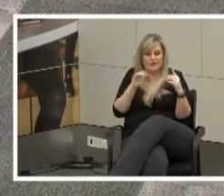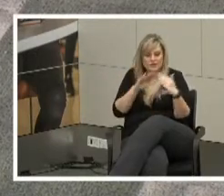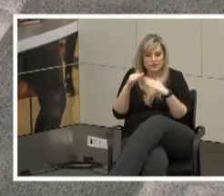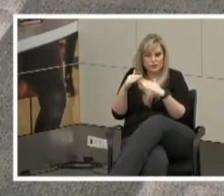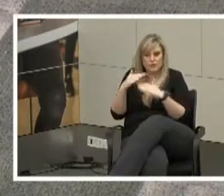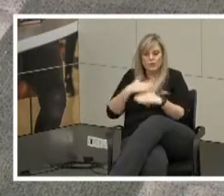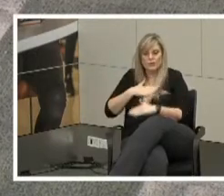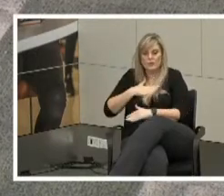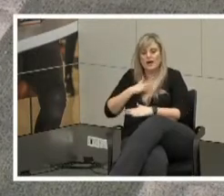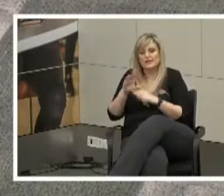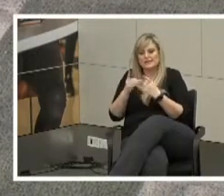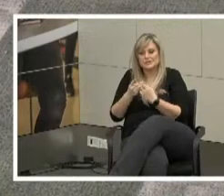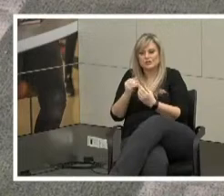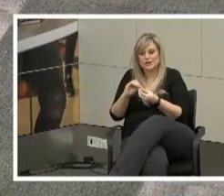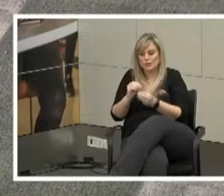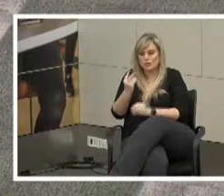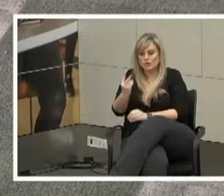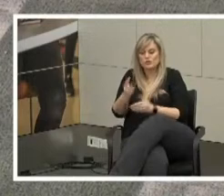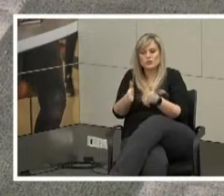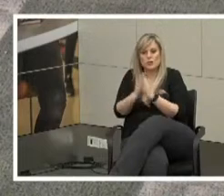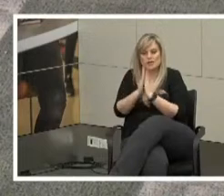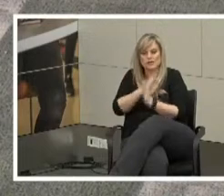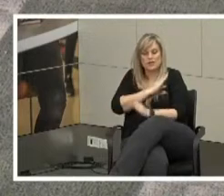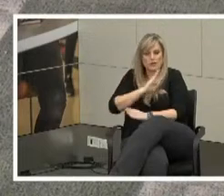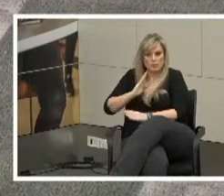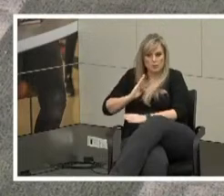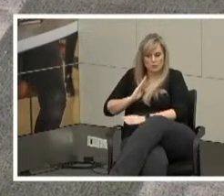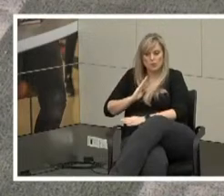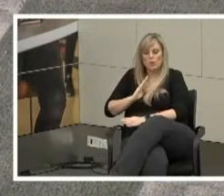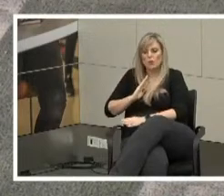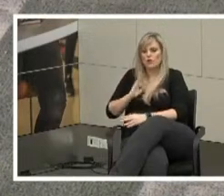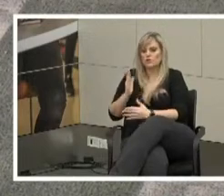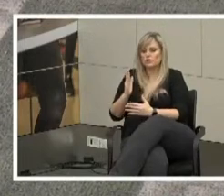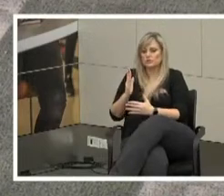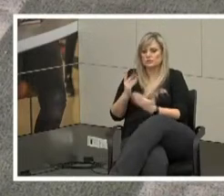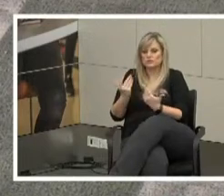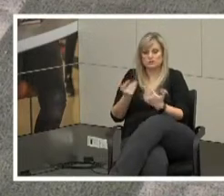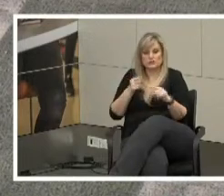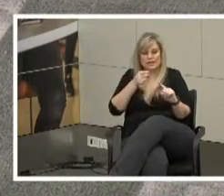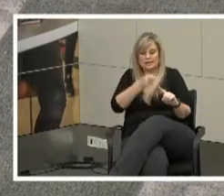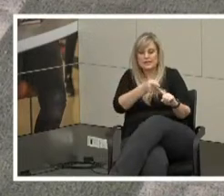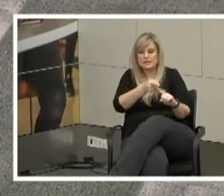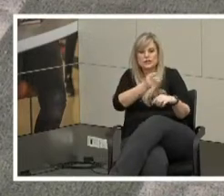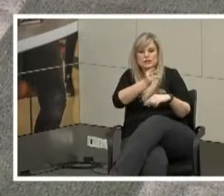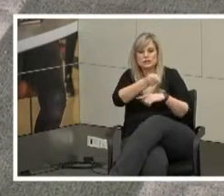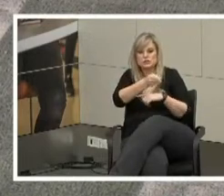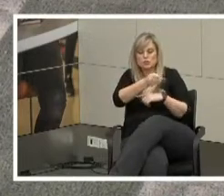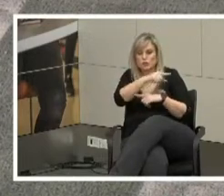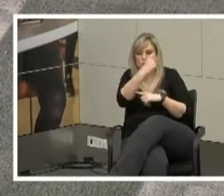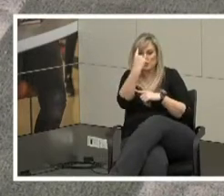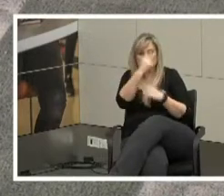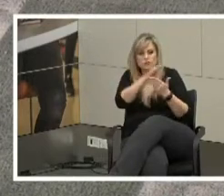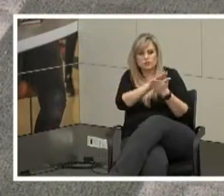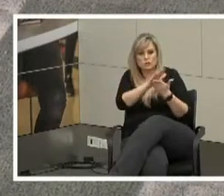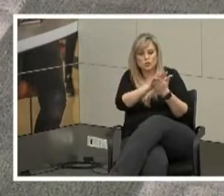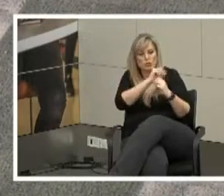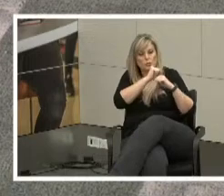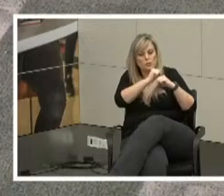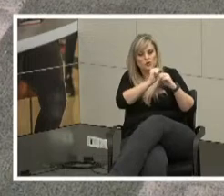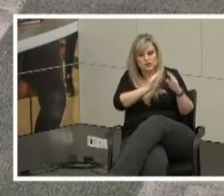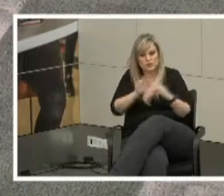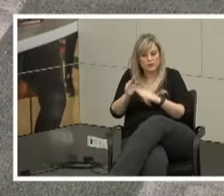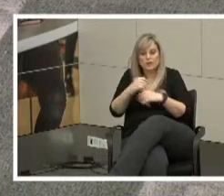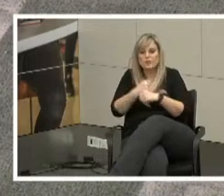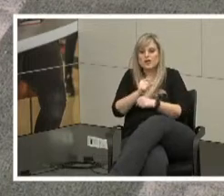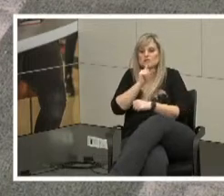two so I'm asking that the board of managers enact the historical black school protection plan make sure that Booker T